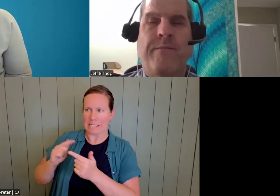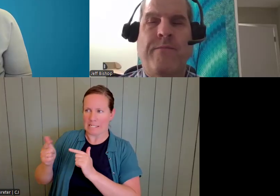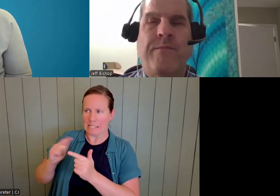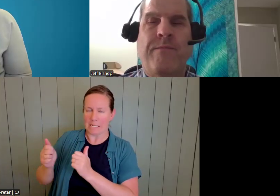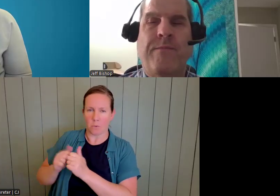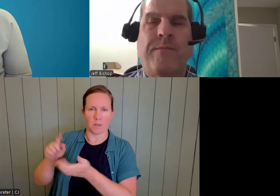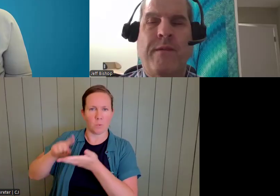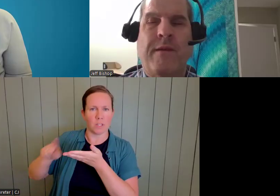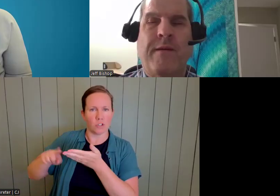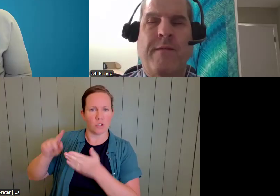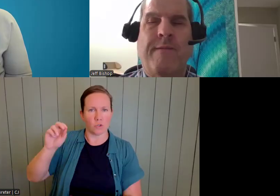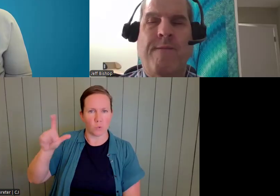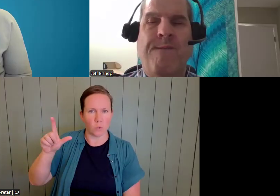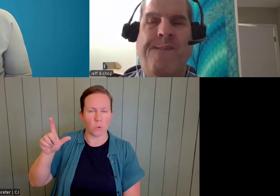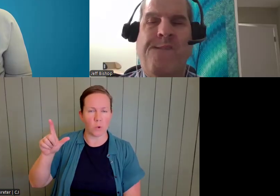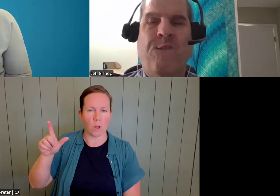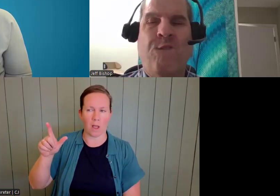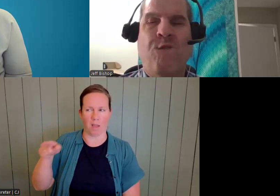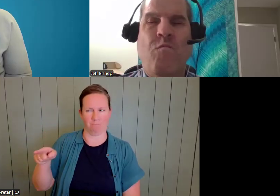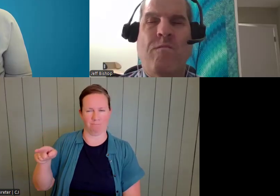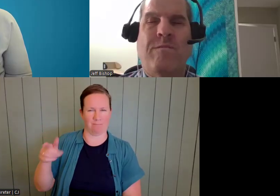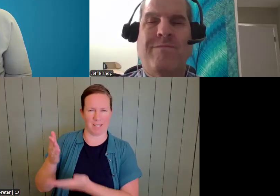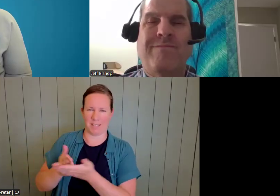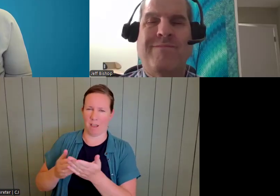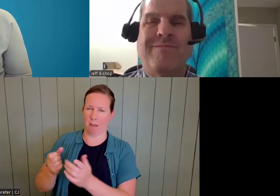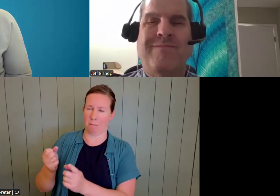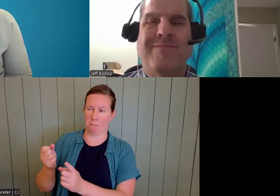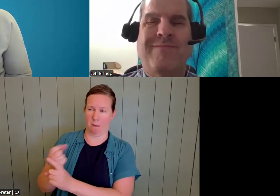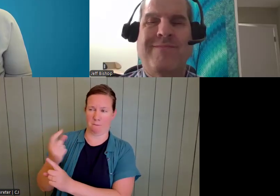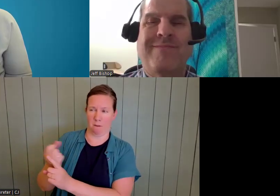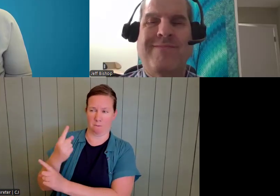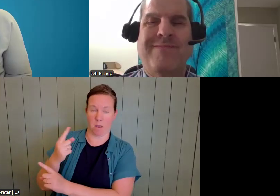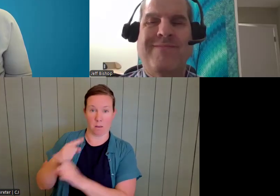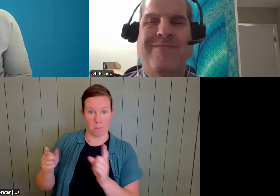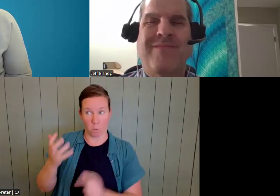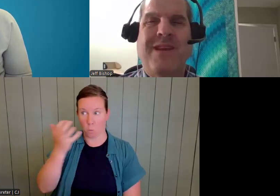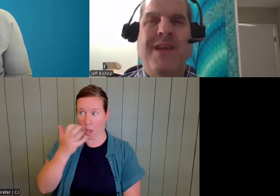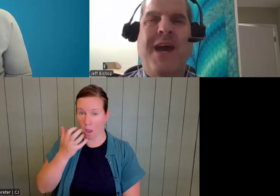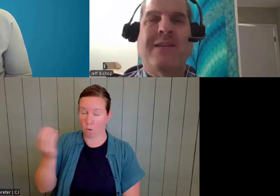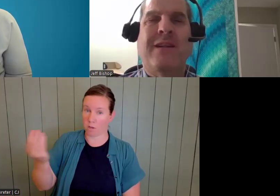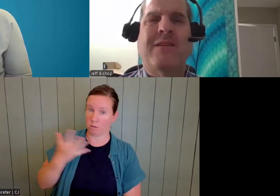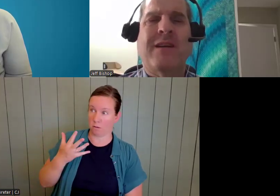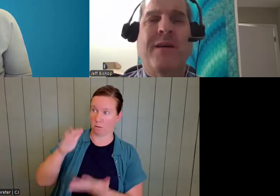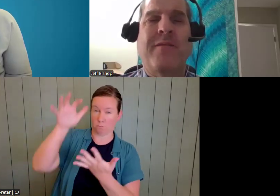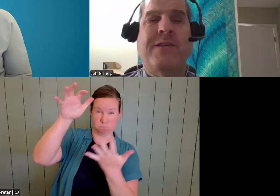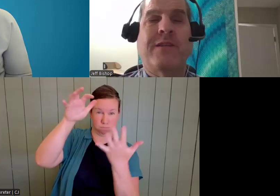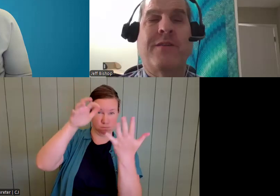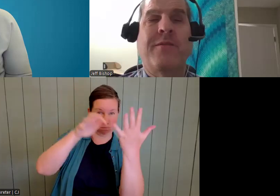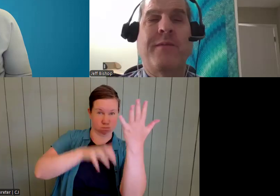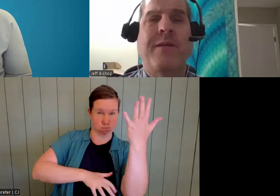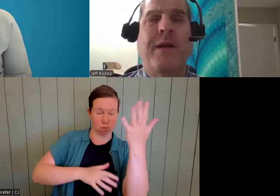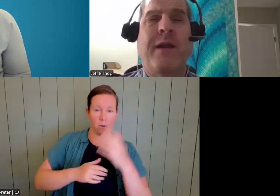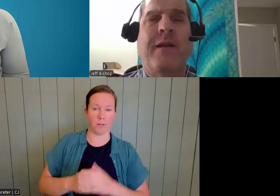and I noticed there was some accuracy issues, but it was crazy how much output it actually gave me. Yeah, so let's talk about